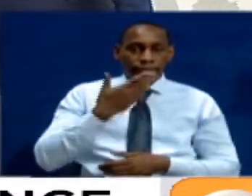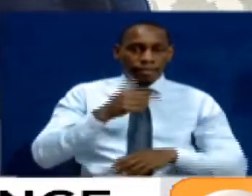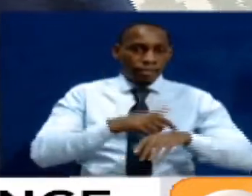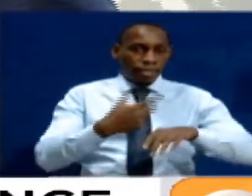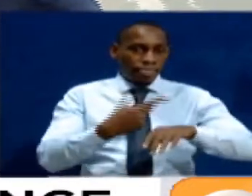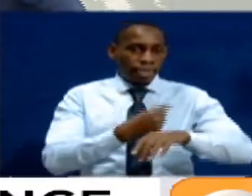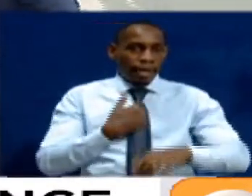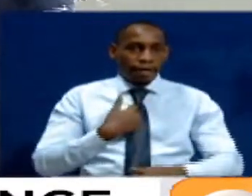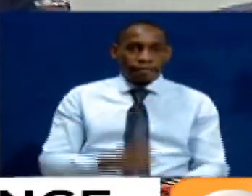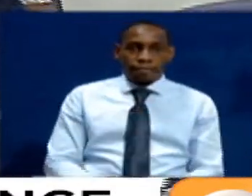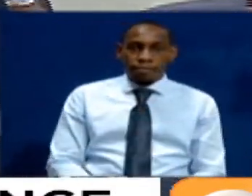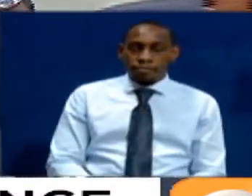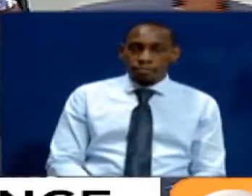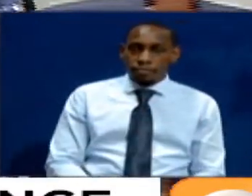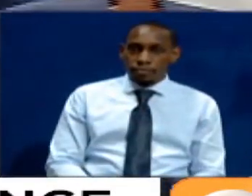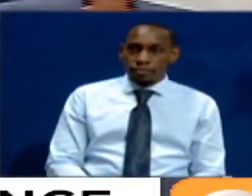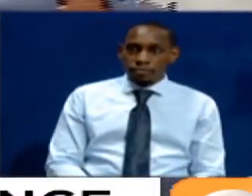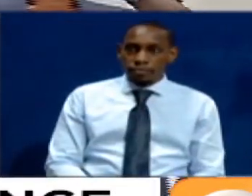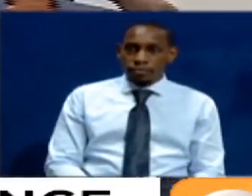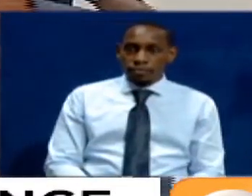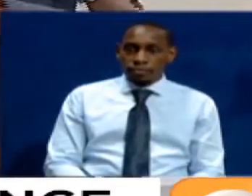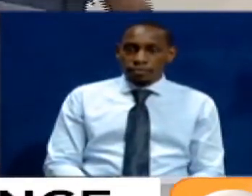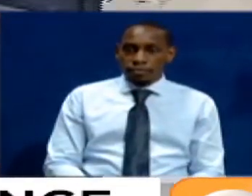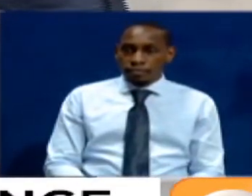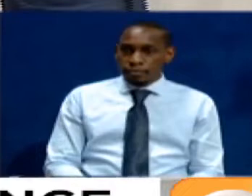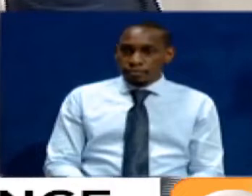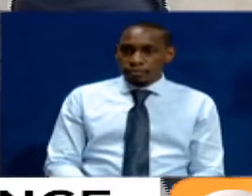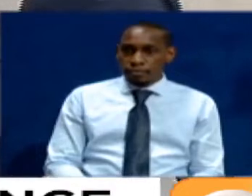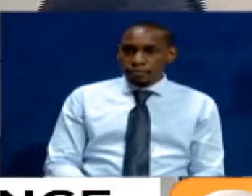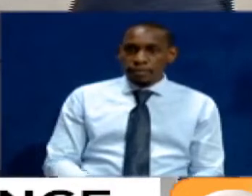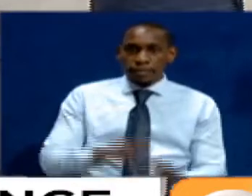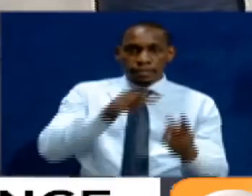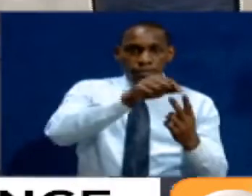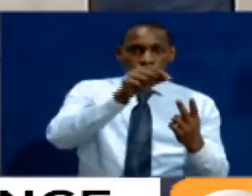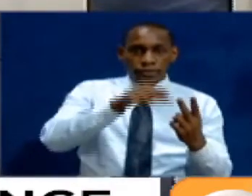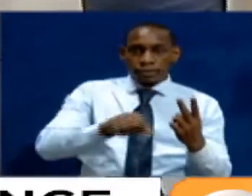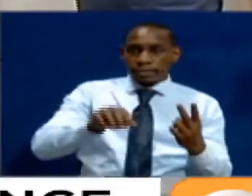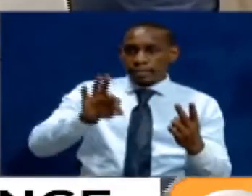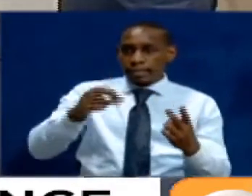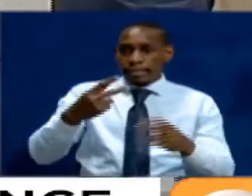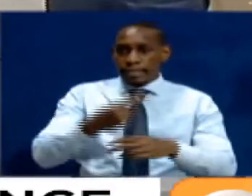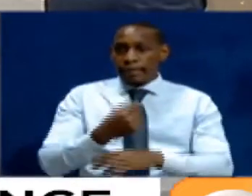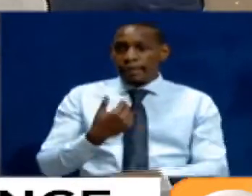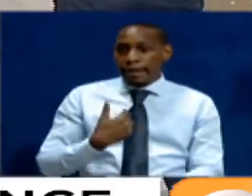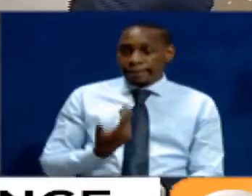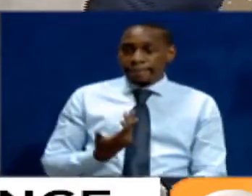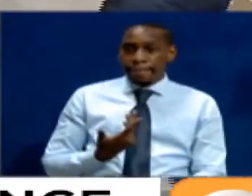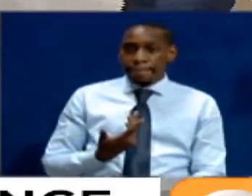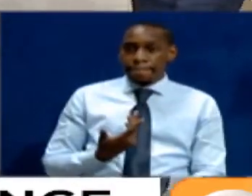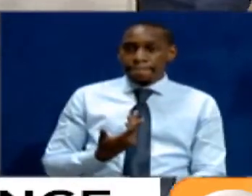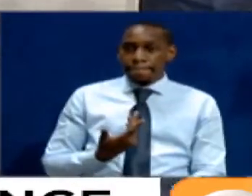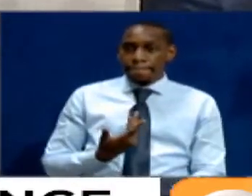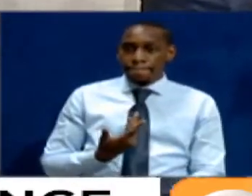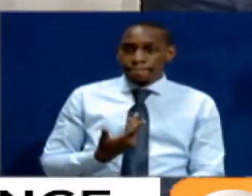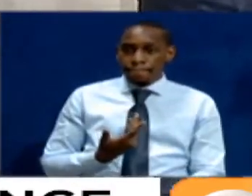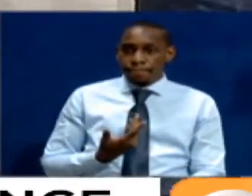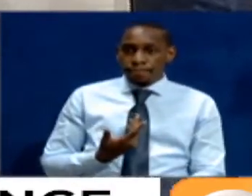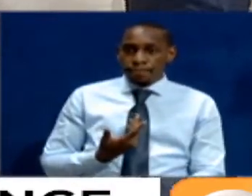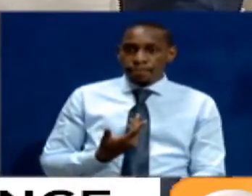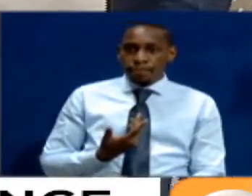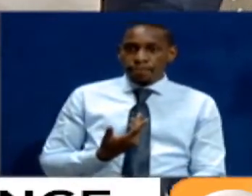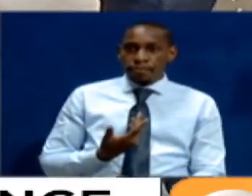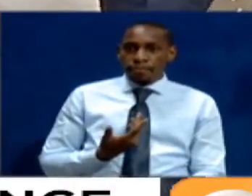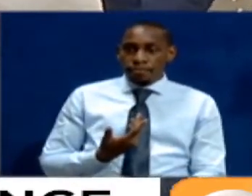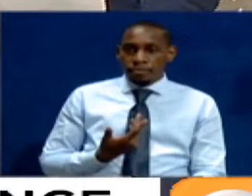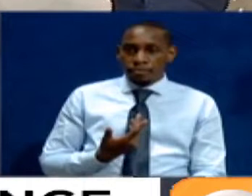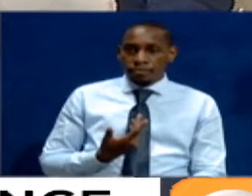Doctor. Very good point. Dr. Mugira, you have, where you are, there's a choice of 3 or 4 vaccines. Let's say what? They say